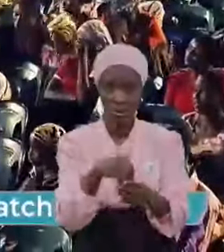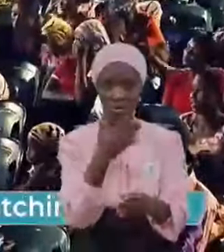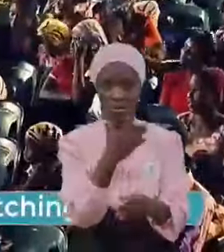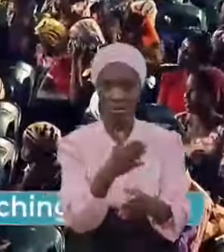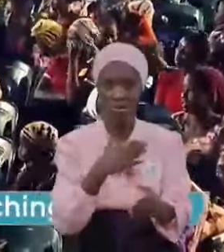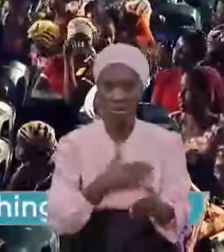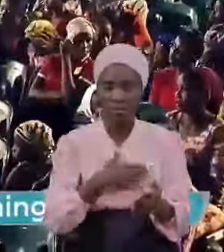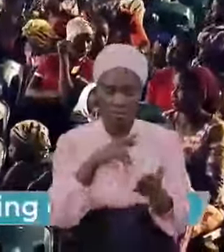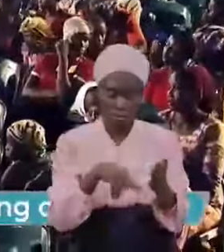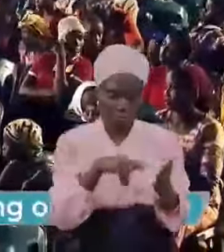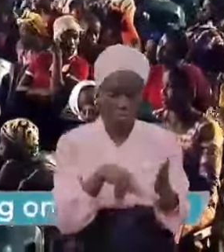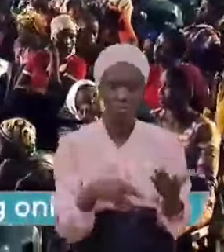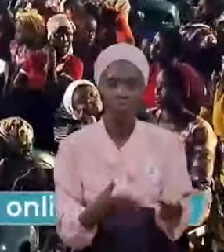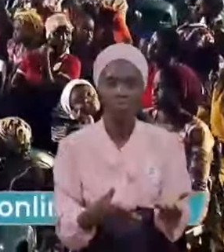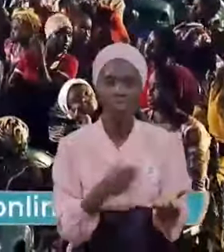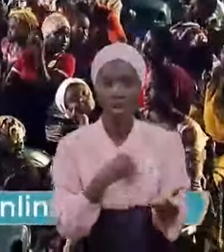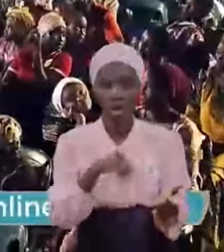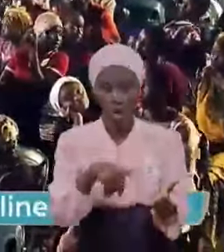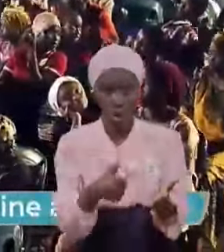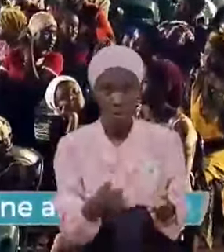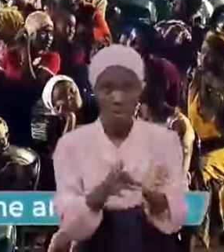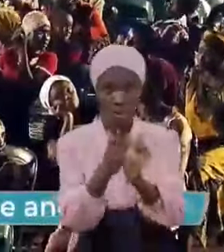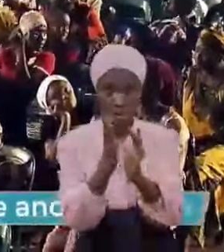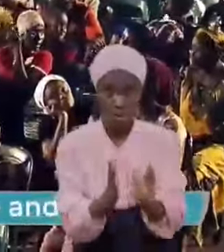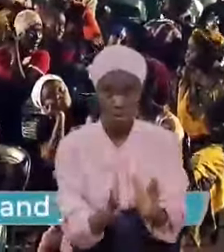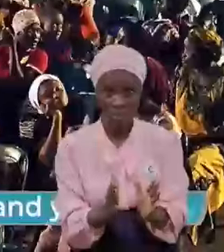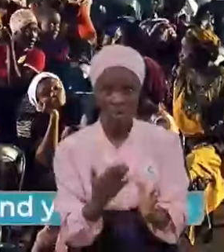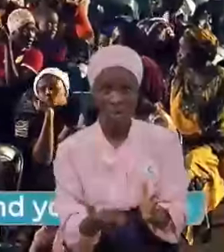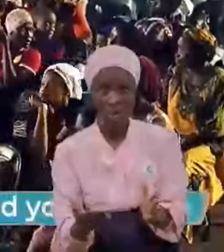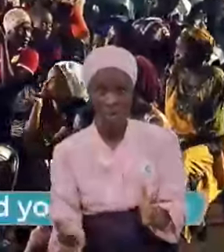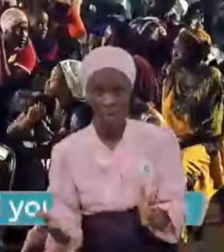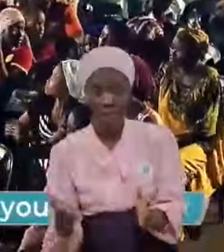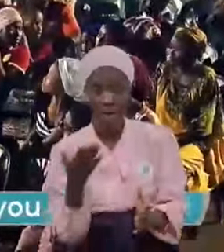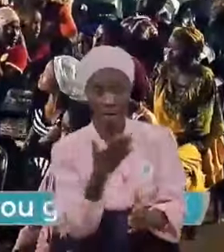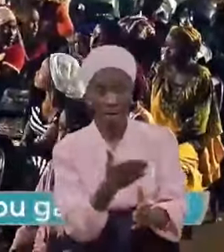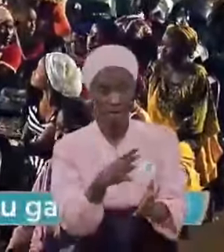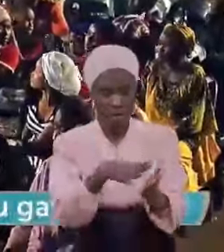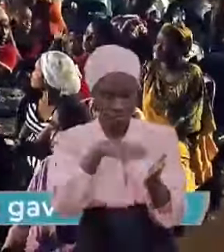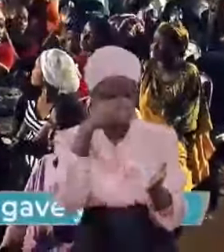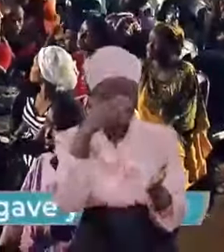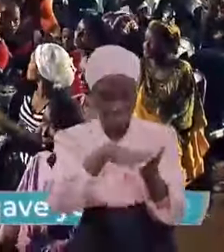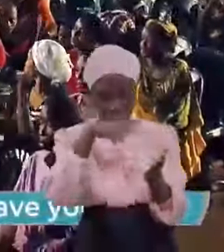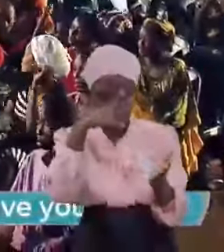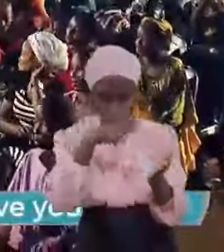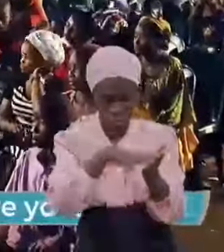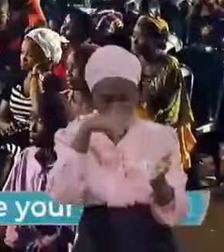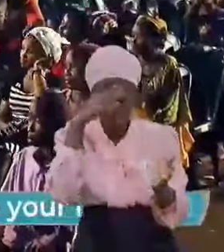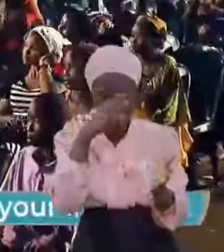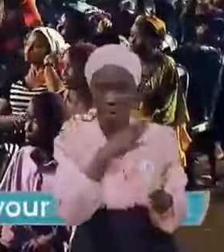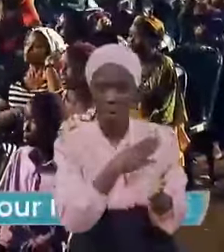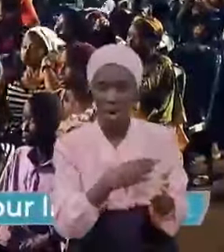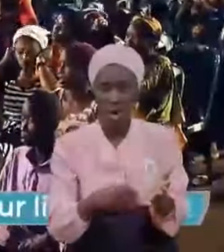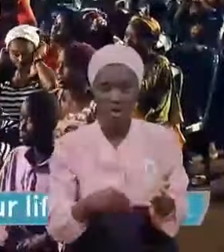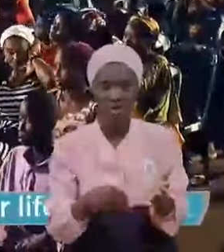with your Bible. Read it very well and pray, consecrate, ask for more grace to